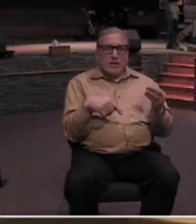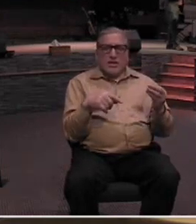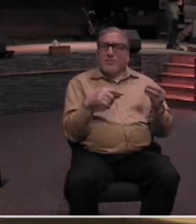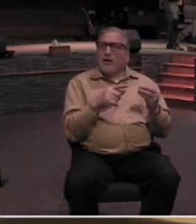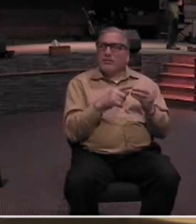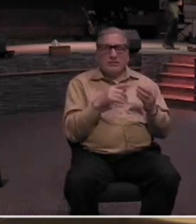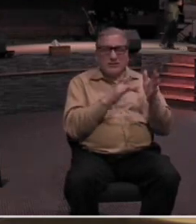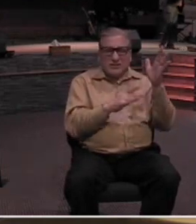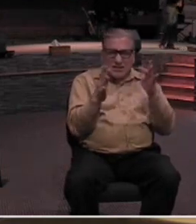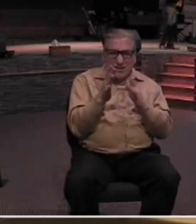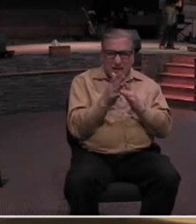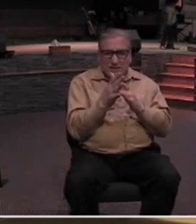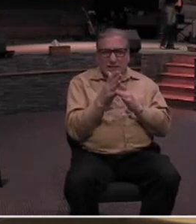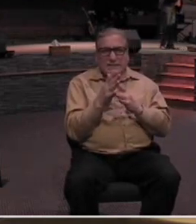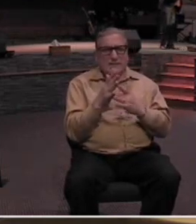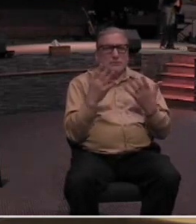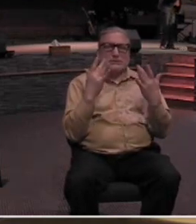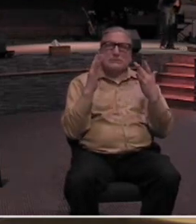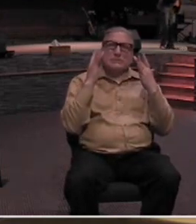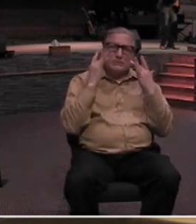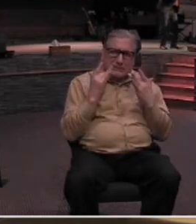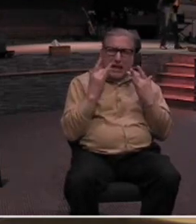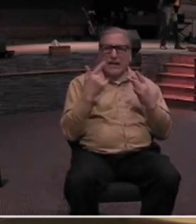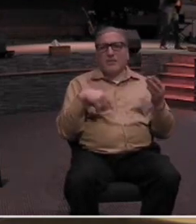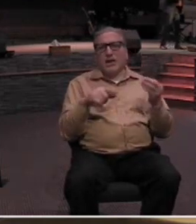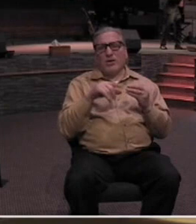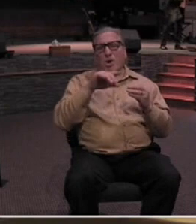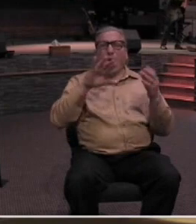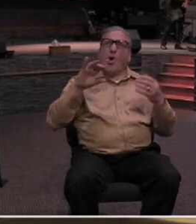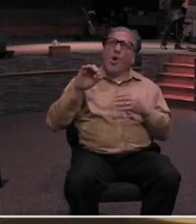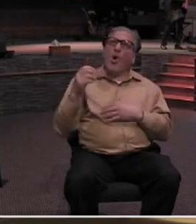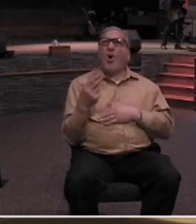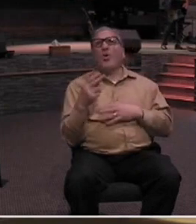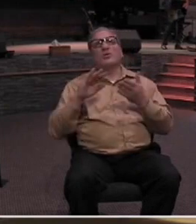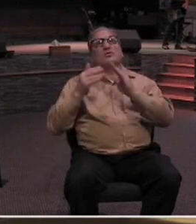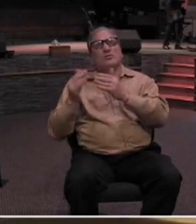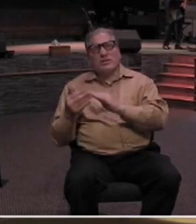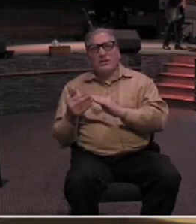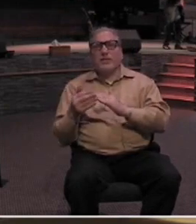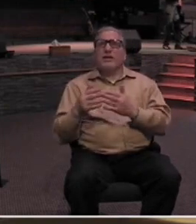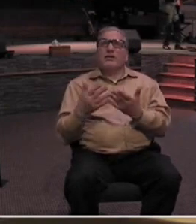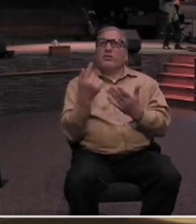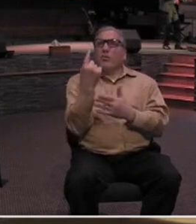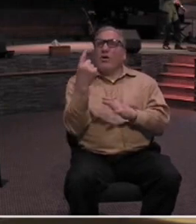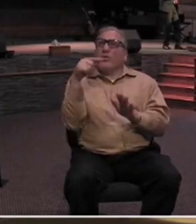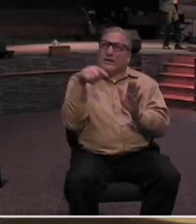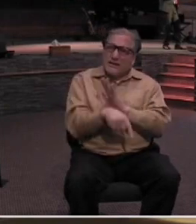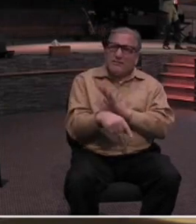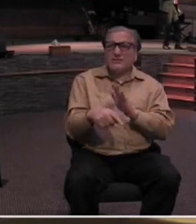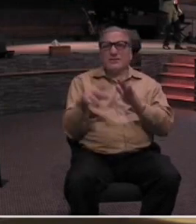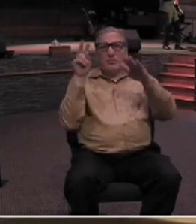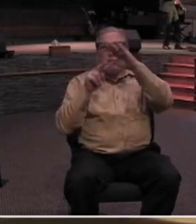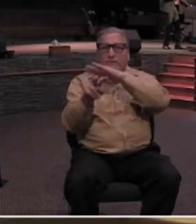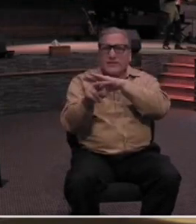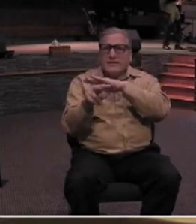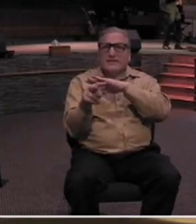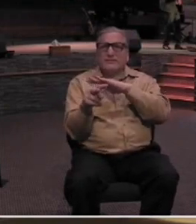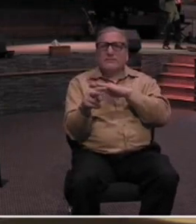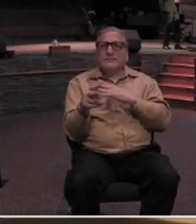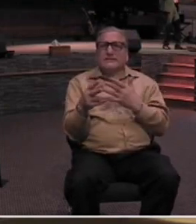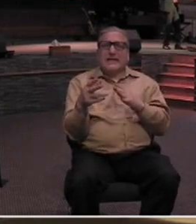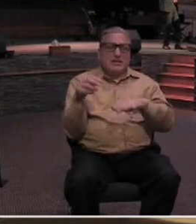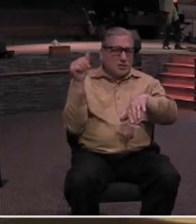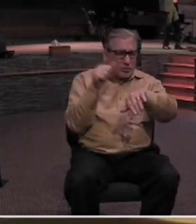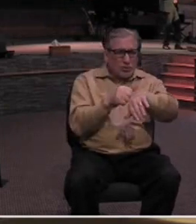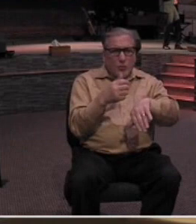lamented over when he said, "Oh, Jerusalem, Jerusalem, the one who kills the prophets and stones those who are sent to her.